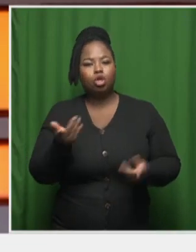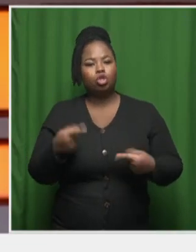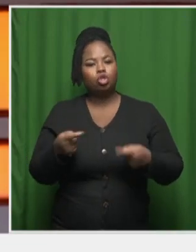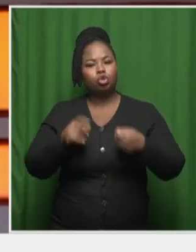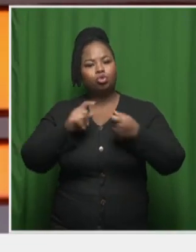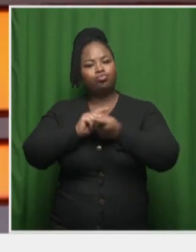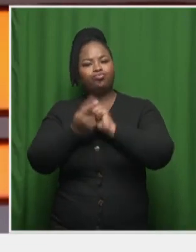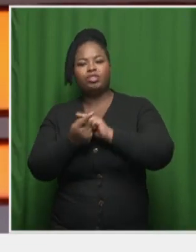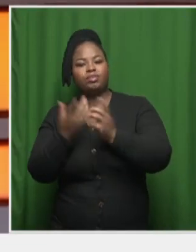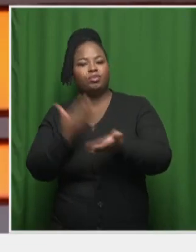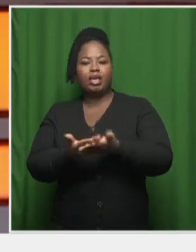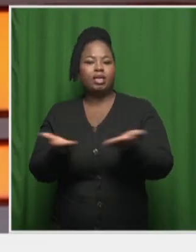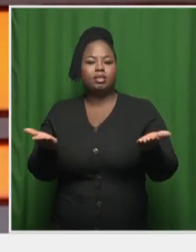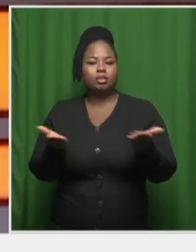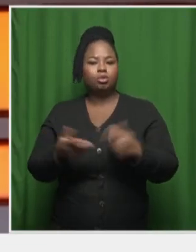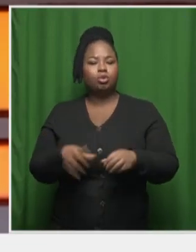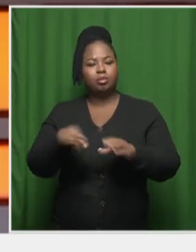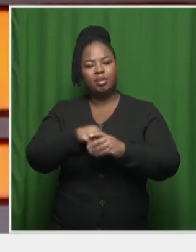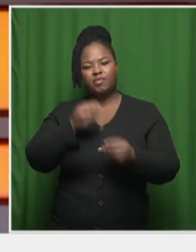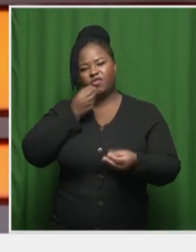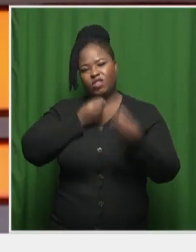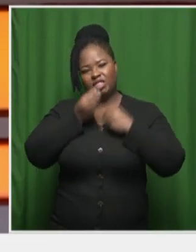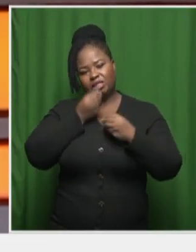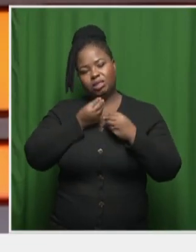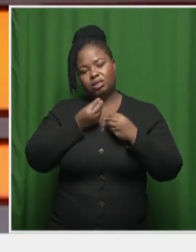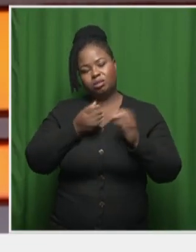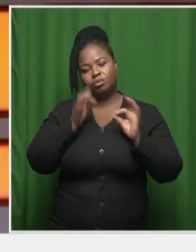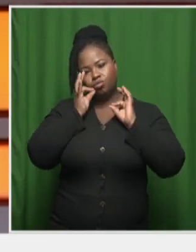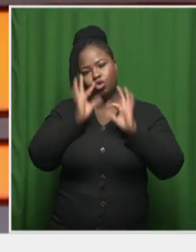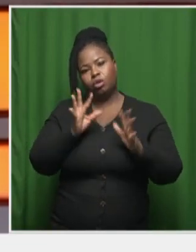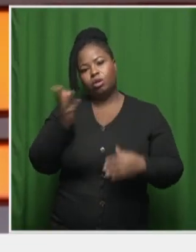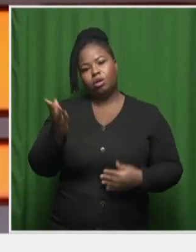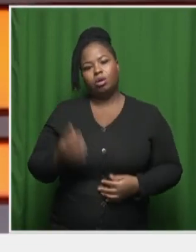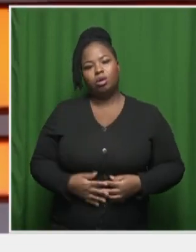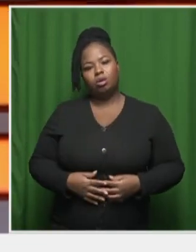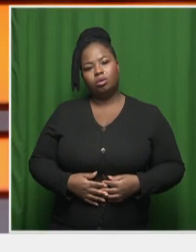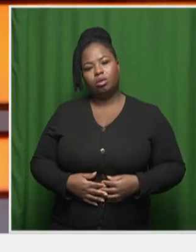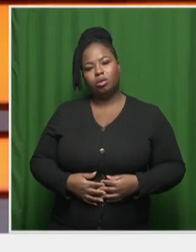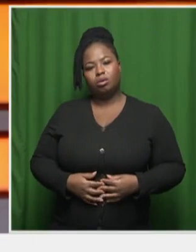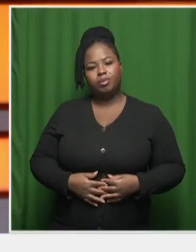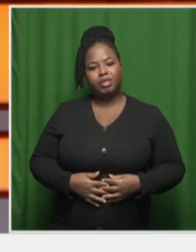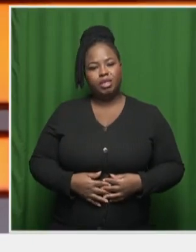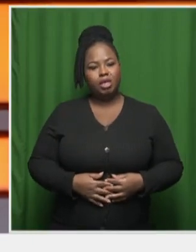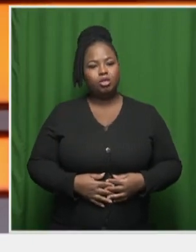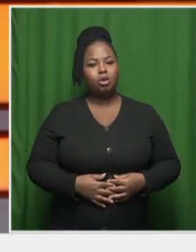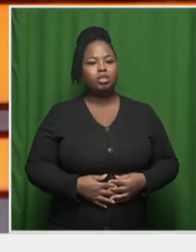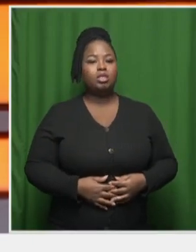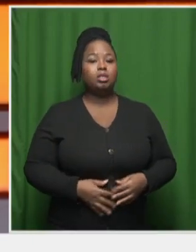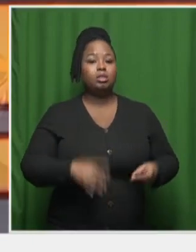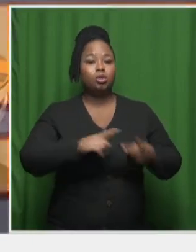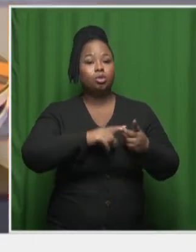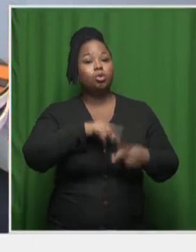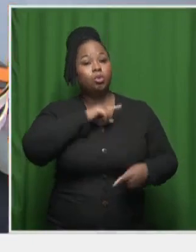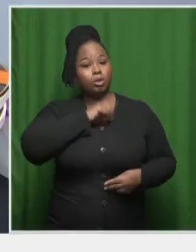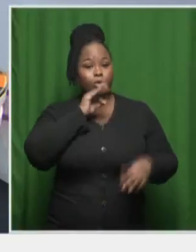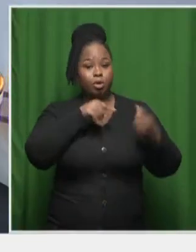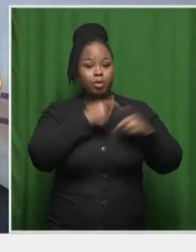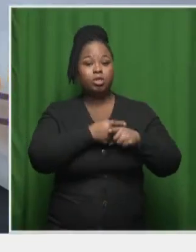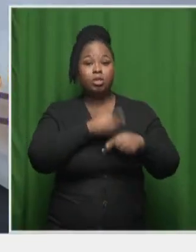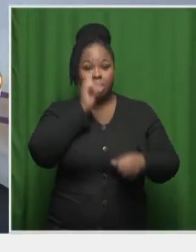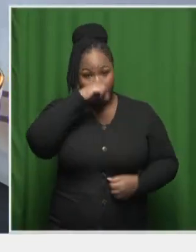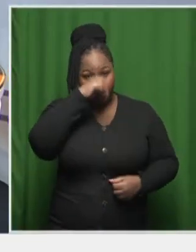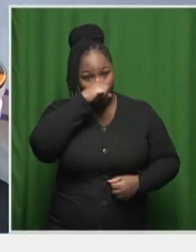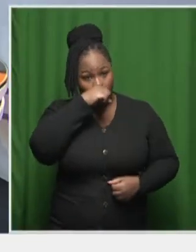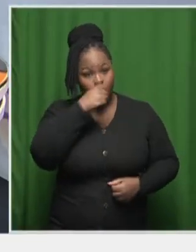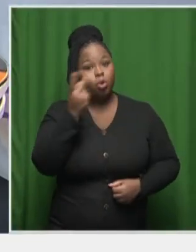home can turn into part of your meal. It is phenomenal to have that wide variety of products. Yeah. And speaking of variety, pork is also one of